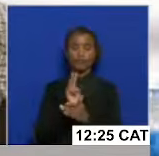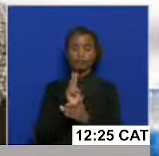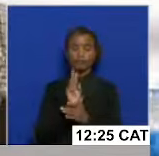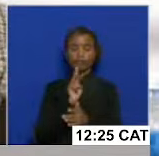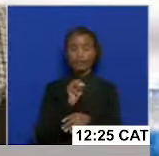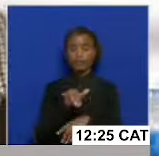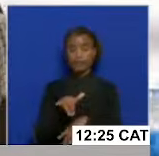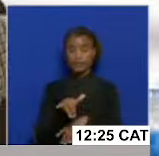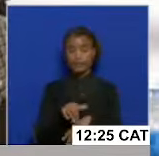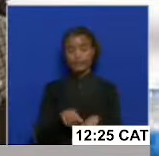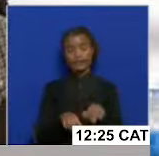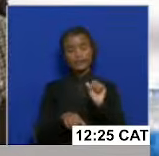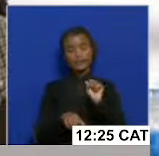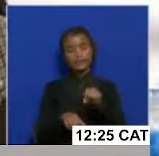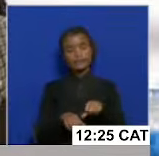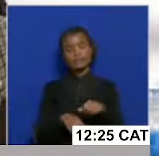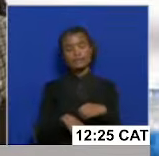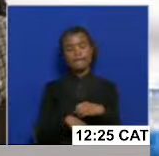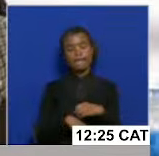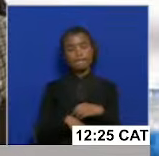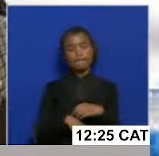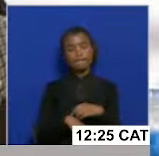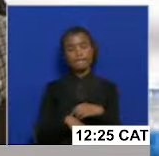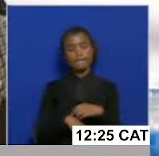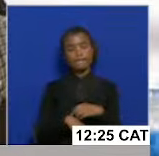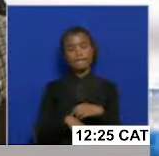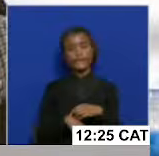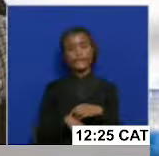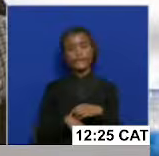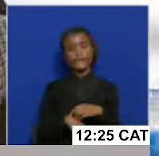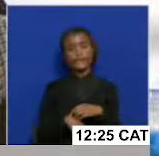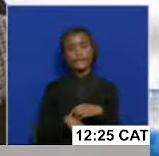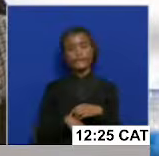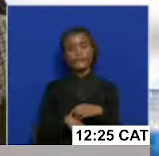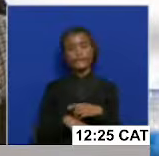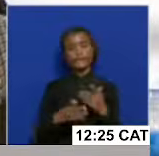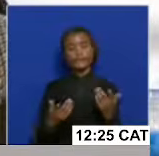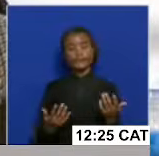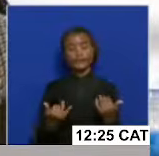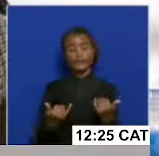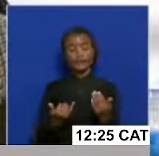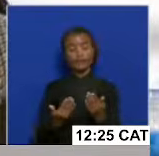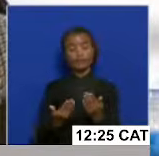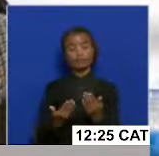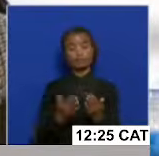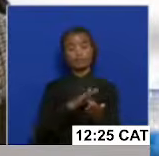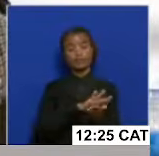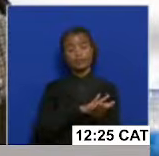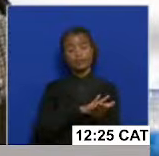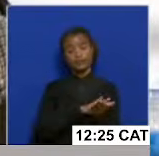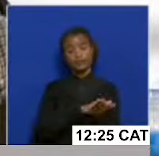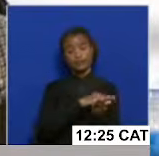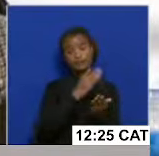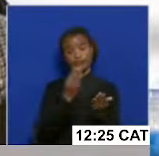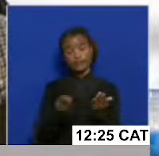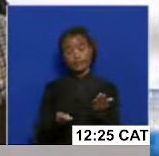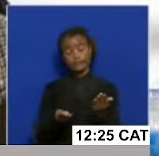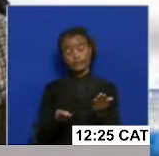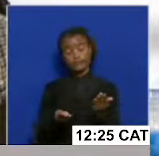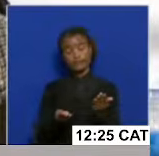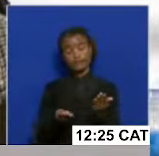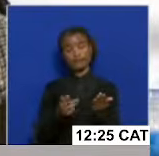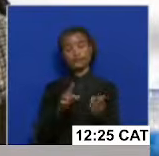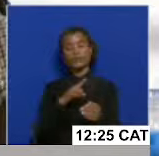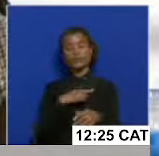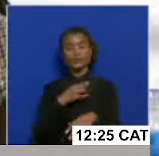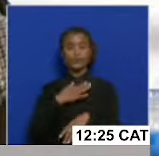Yes. And if you flip back to, I want you to confirm for us, Witness K, what date